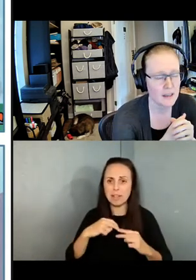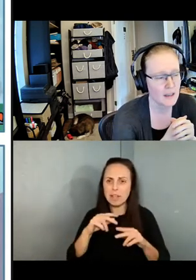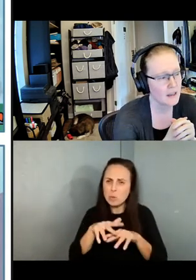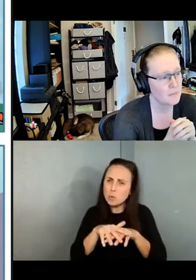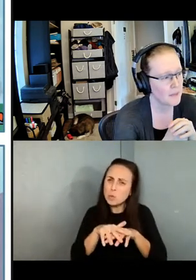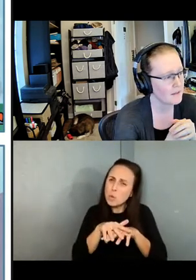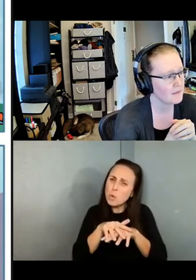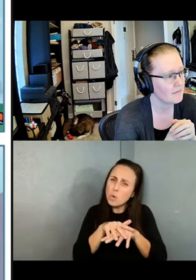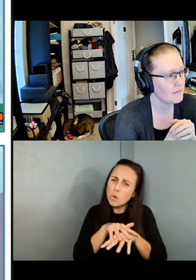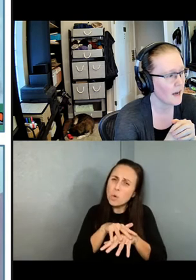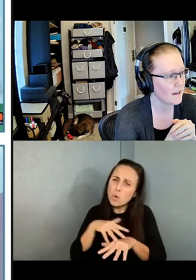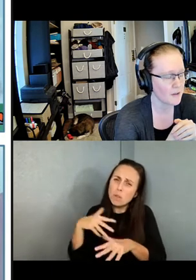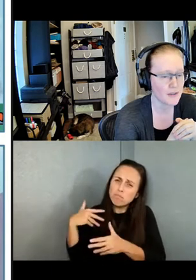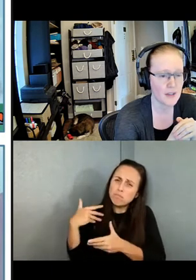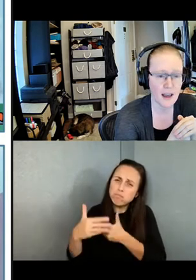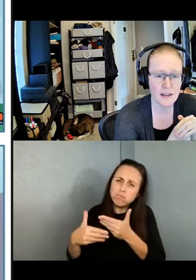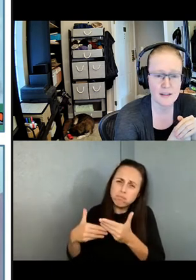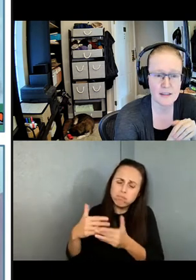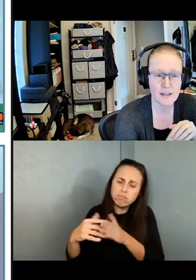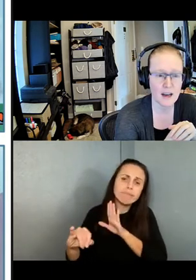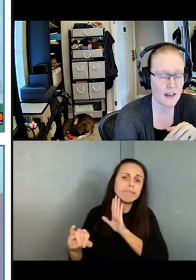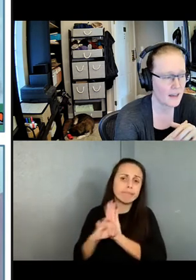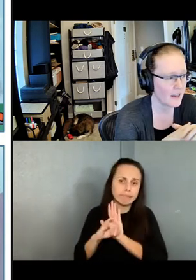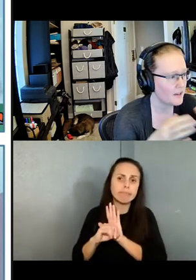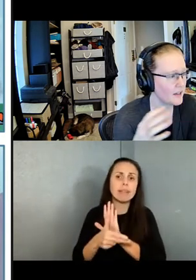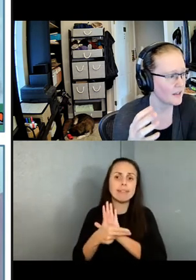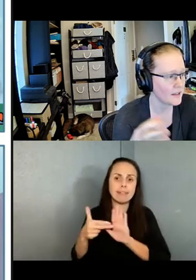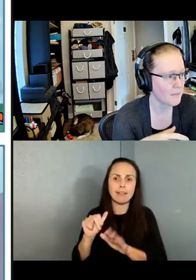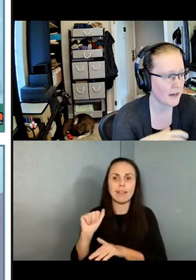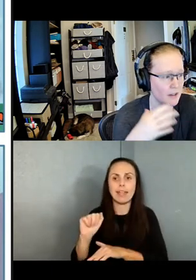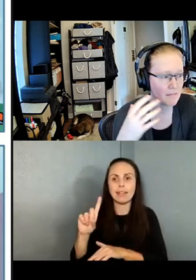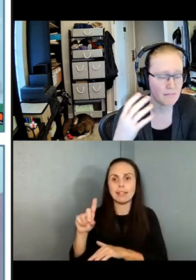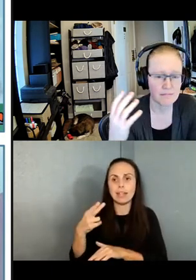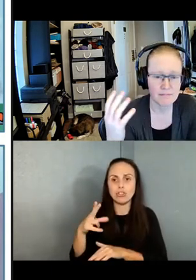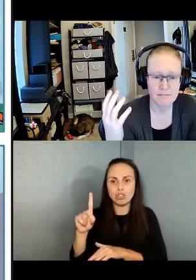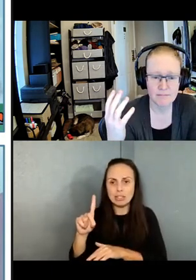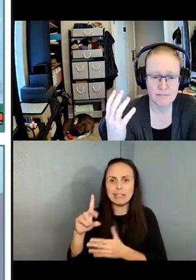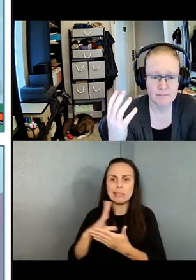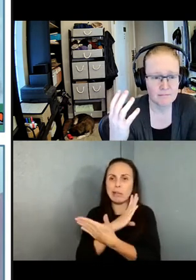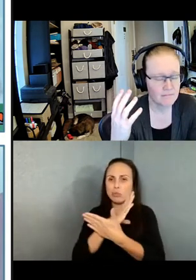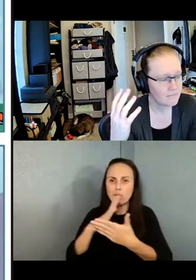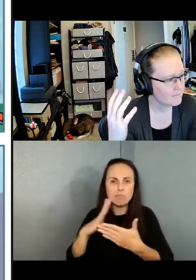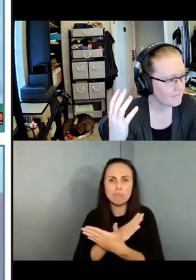slowly been diagnosed as ADHD, spectrum,